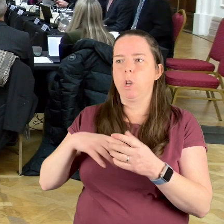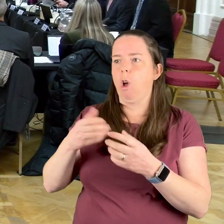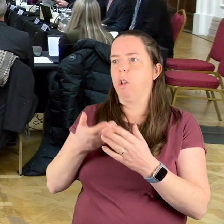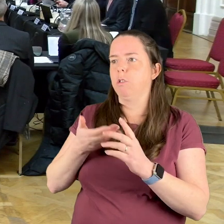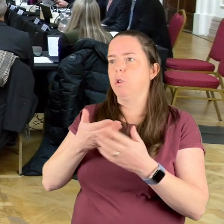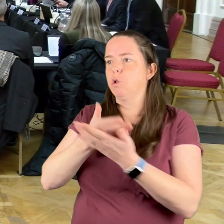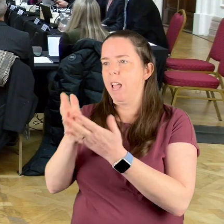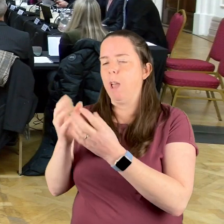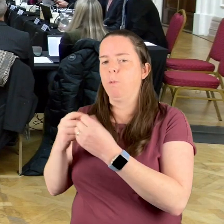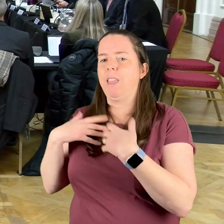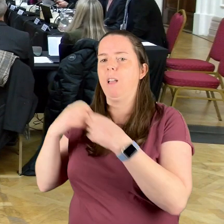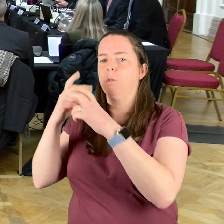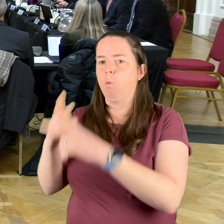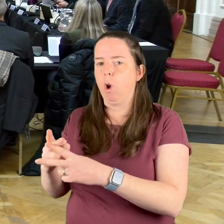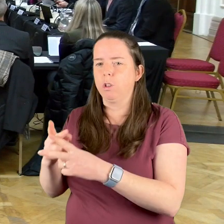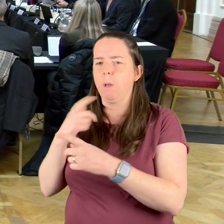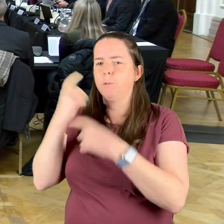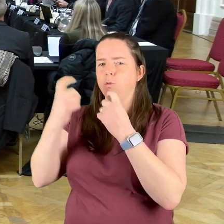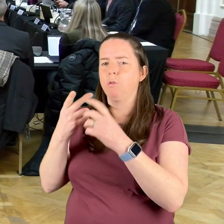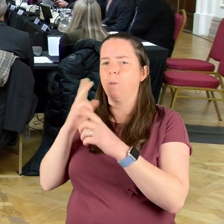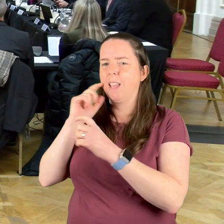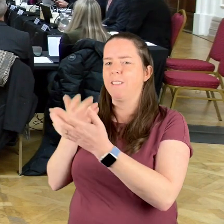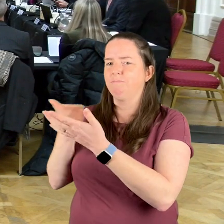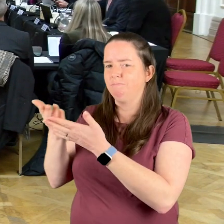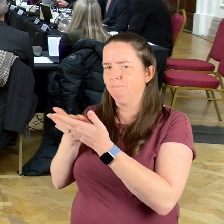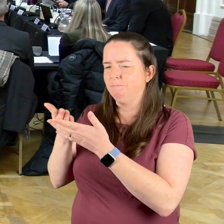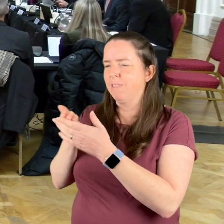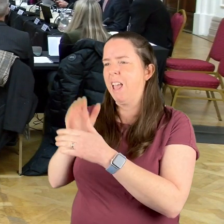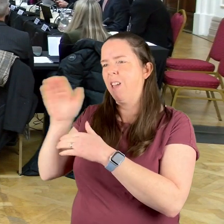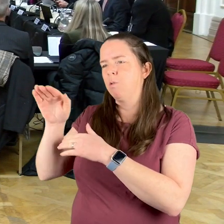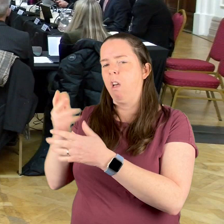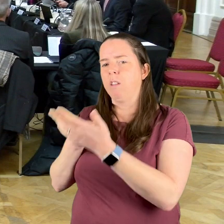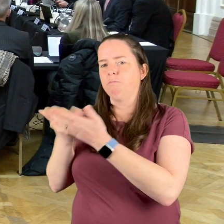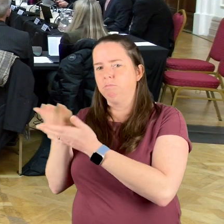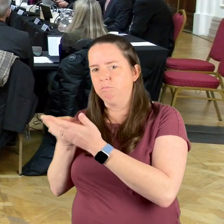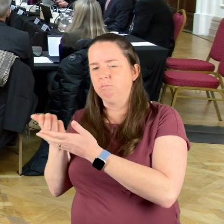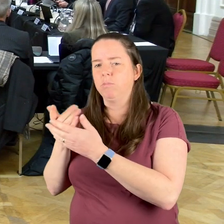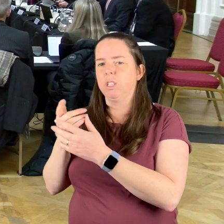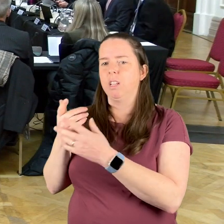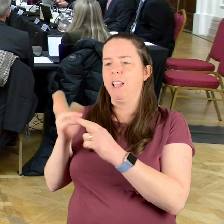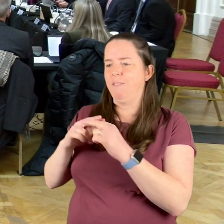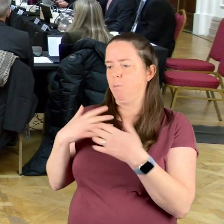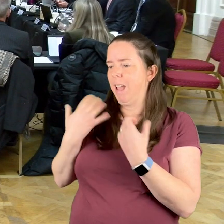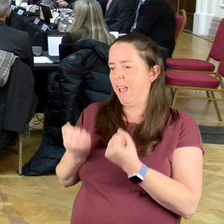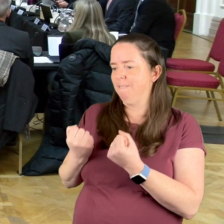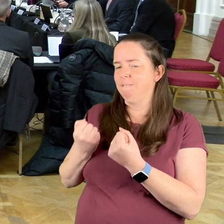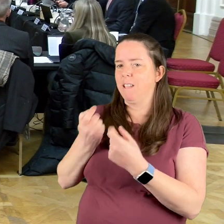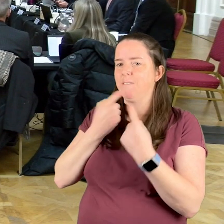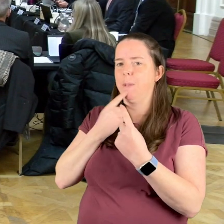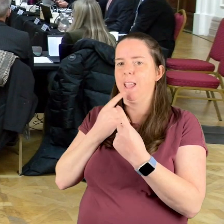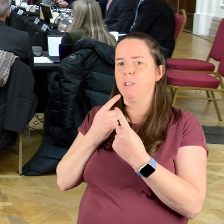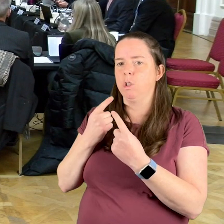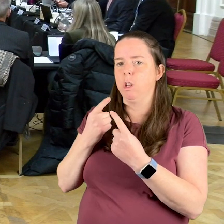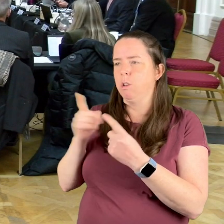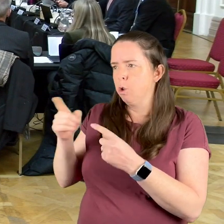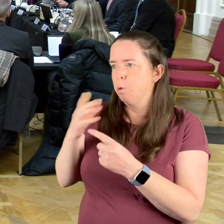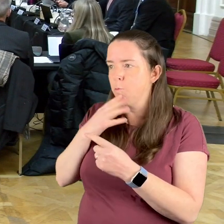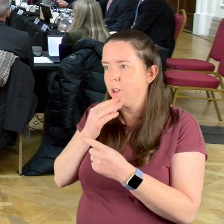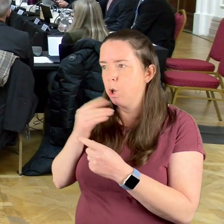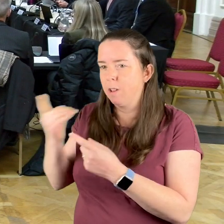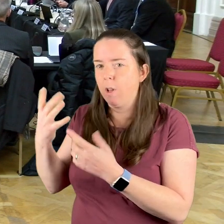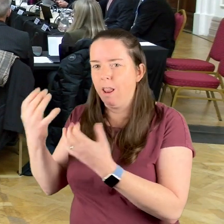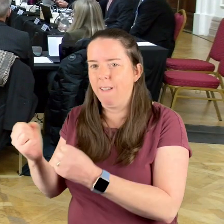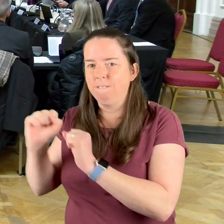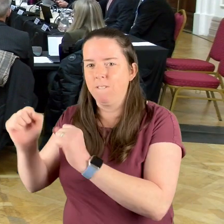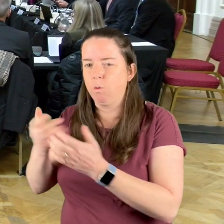necessarily mean we won't be able to share it with Health Watch. So I'm wondering whether or not we have a discussion with you outside where if there is data that you would